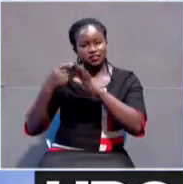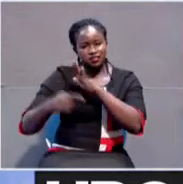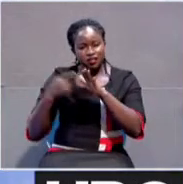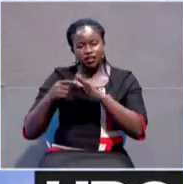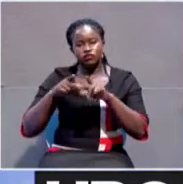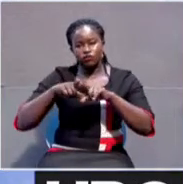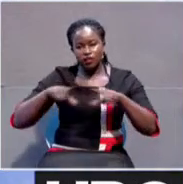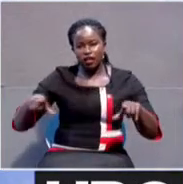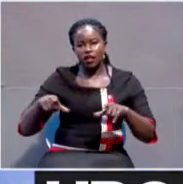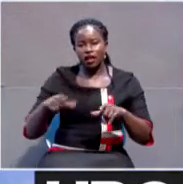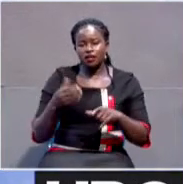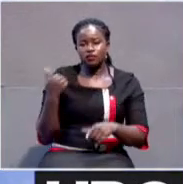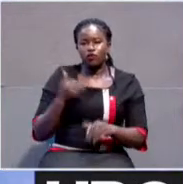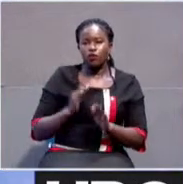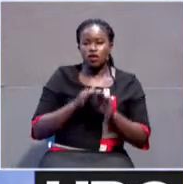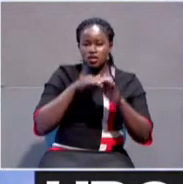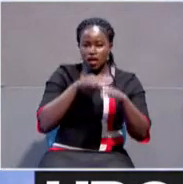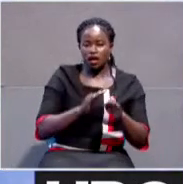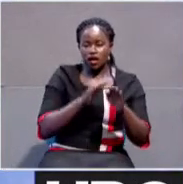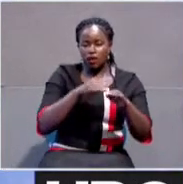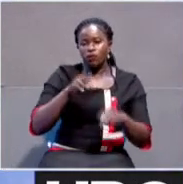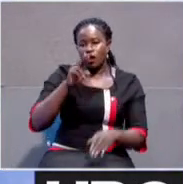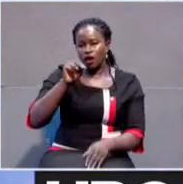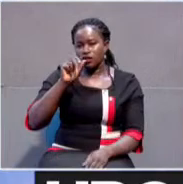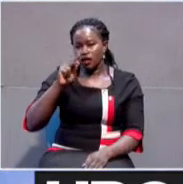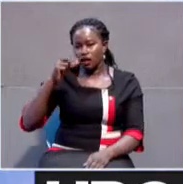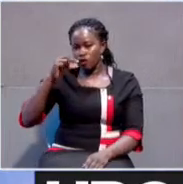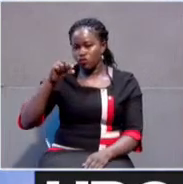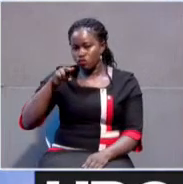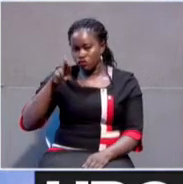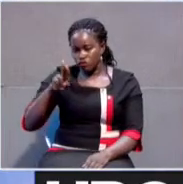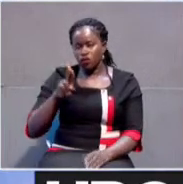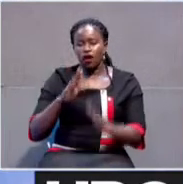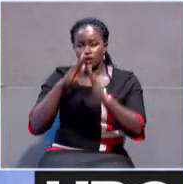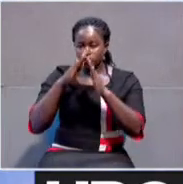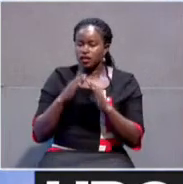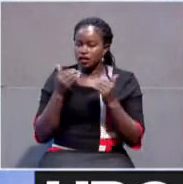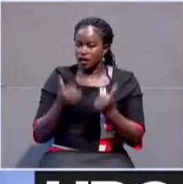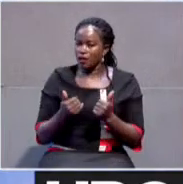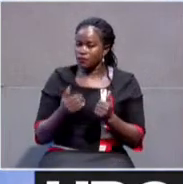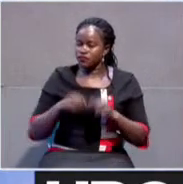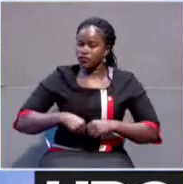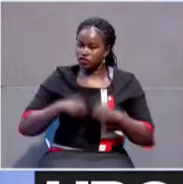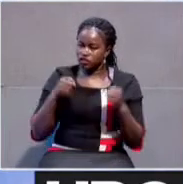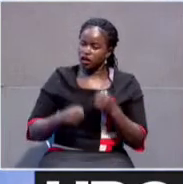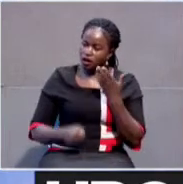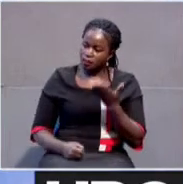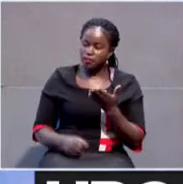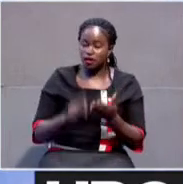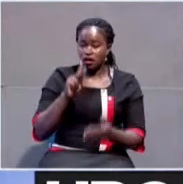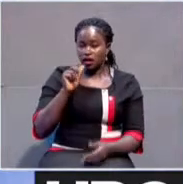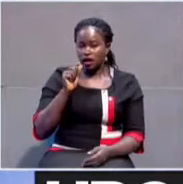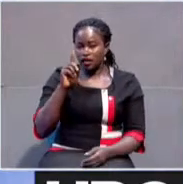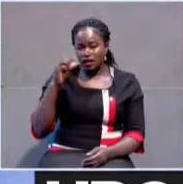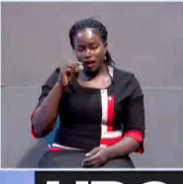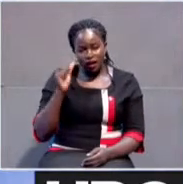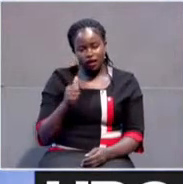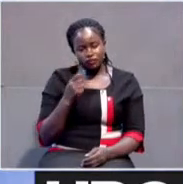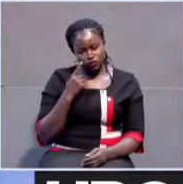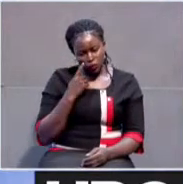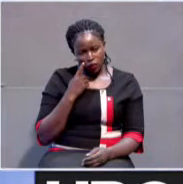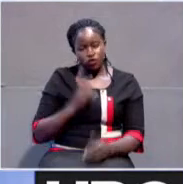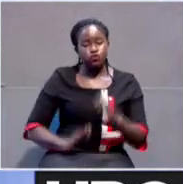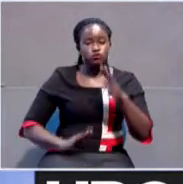land at the former Nakawa Naguru housing estate. Now, the House, chaired by Speaker Rebecca Kadaga, learnt that